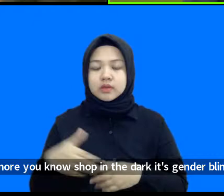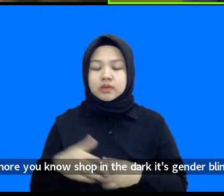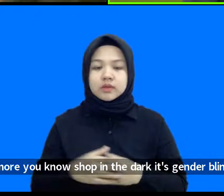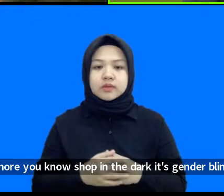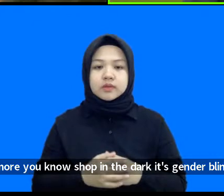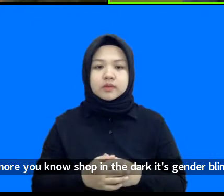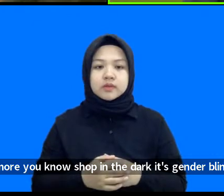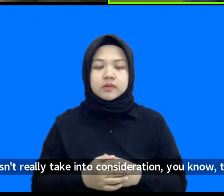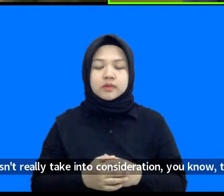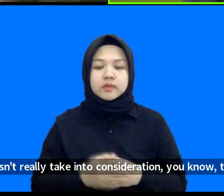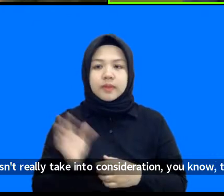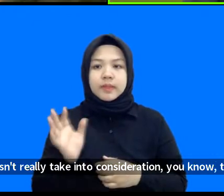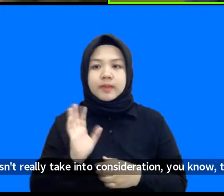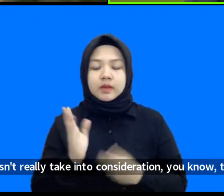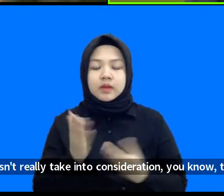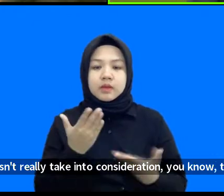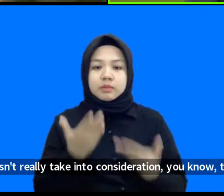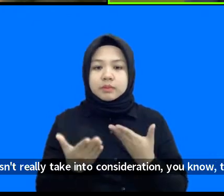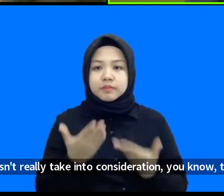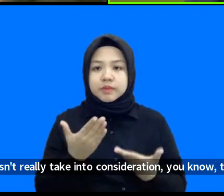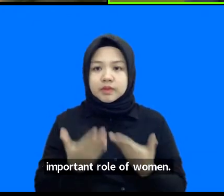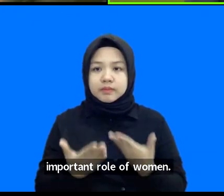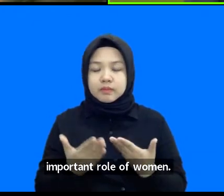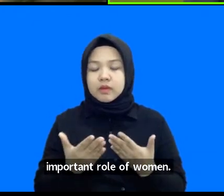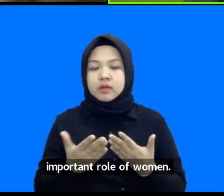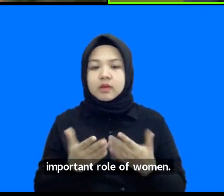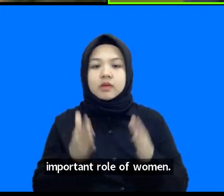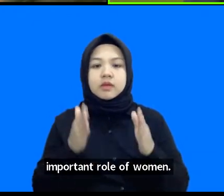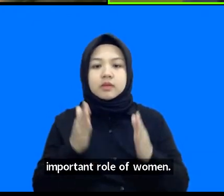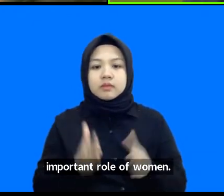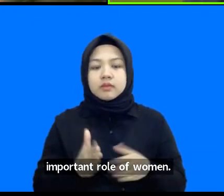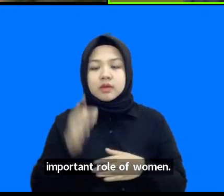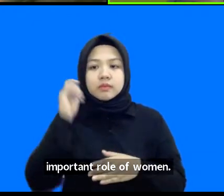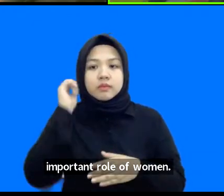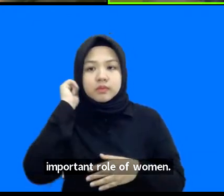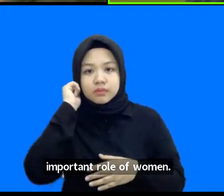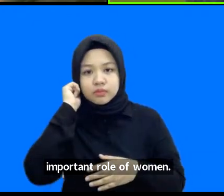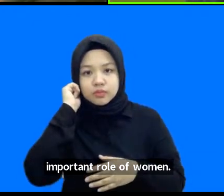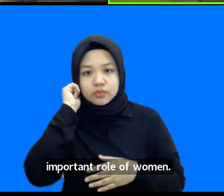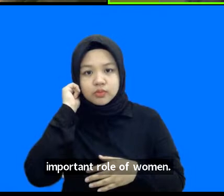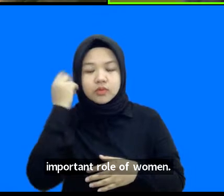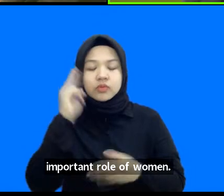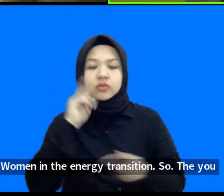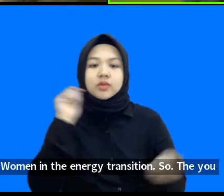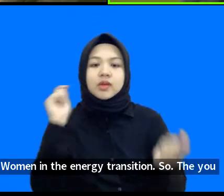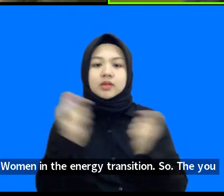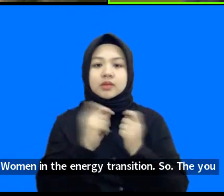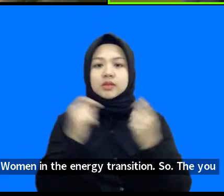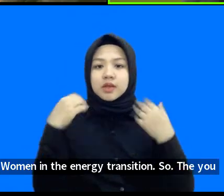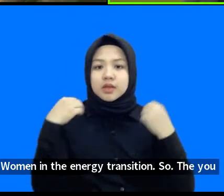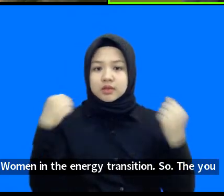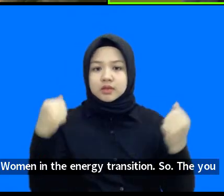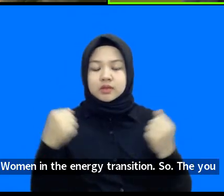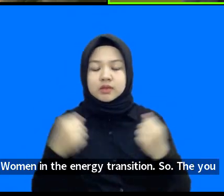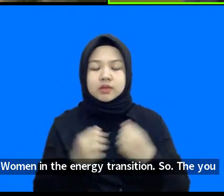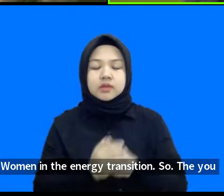important role of women in the energy transition. So they as